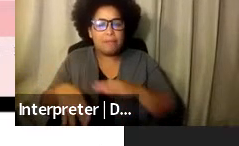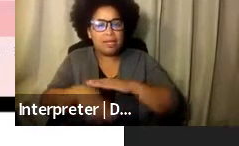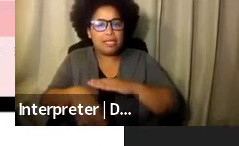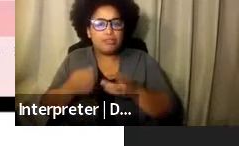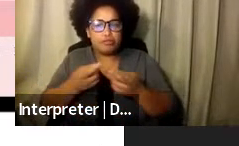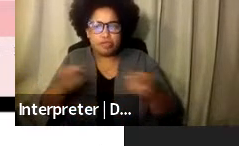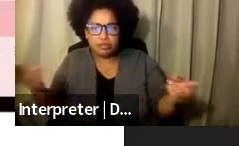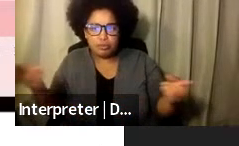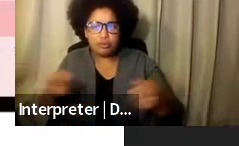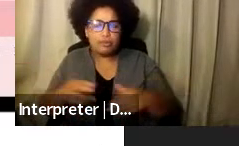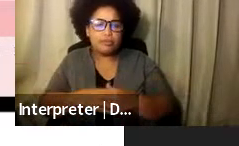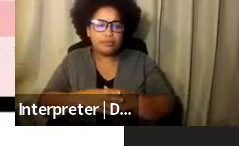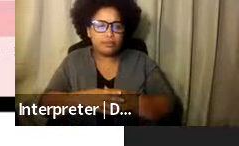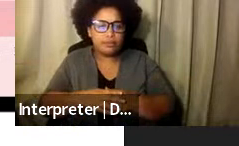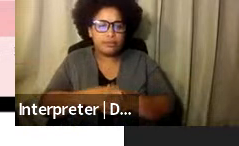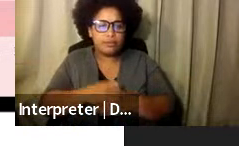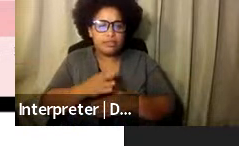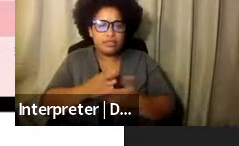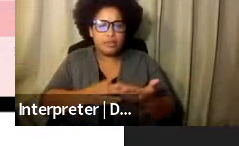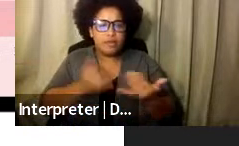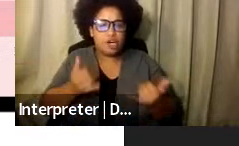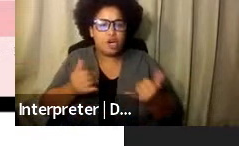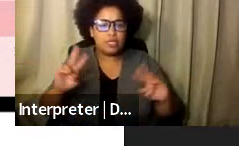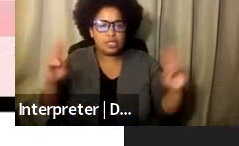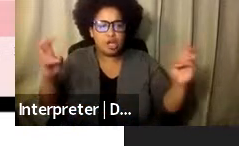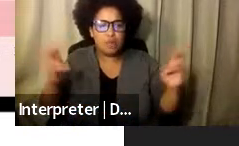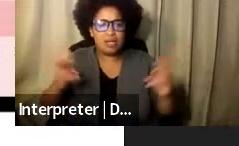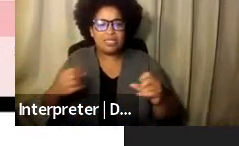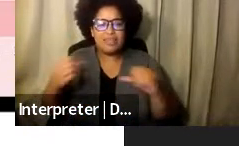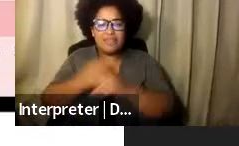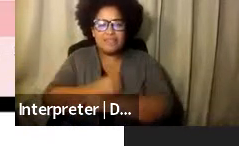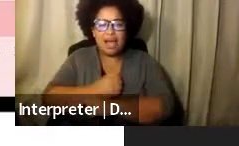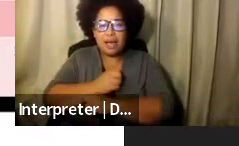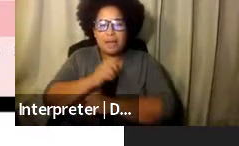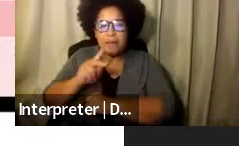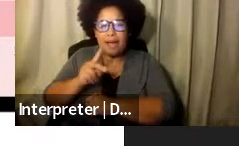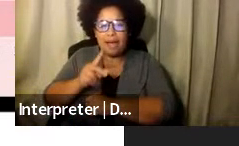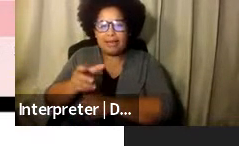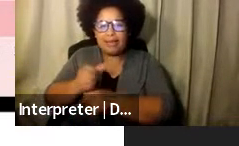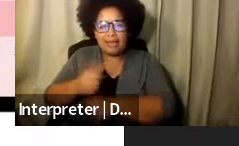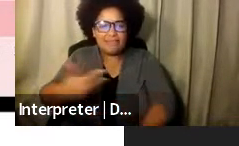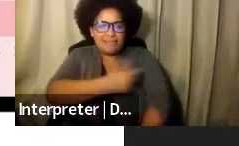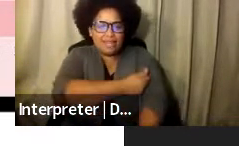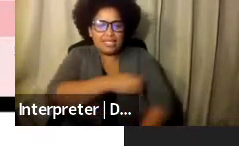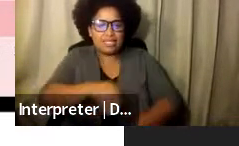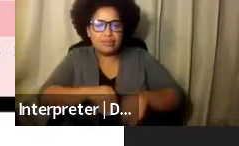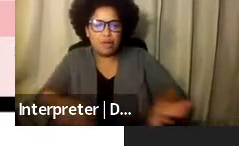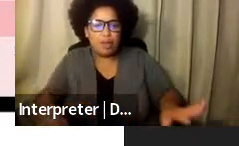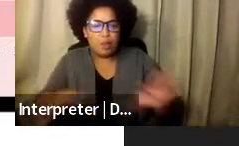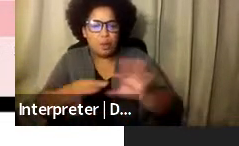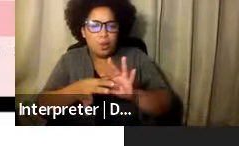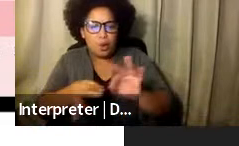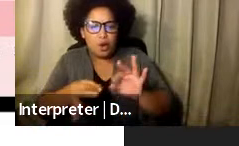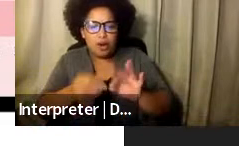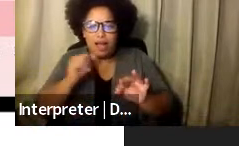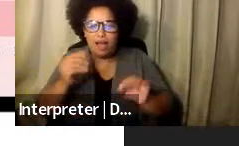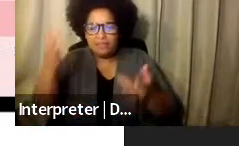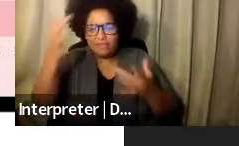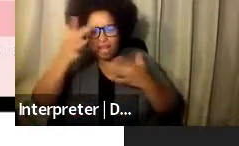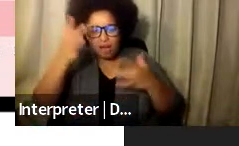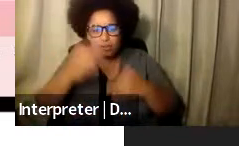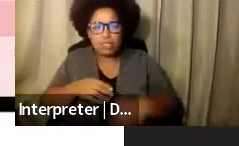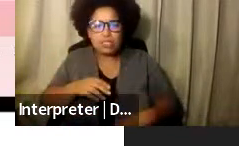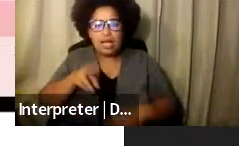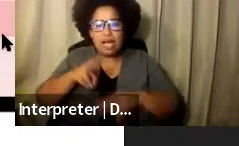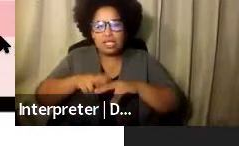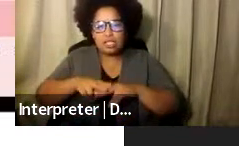resources. Some of our current slogans are fight back at vax, spread the word, not the virus, hashtag Umoja Help. We